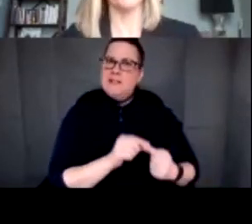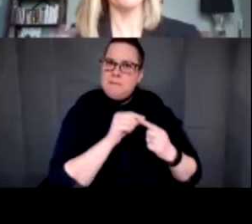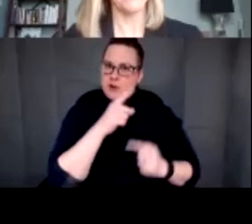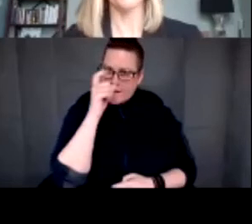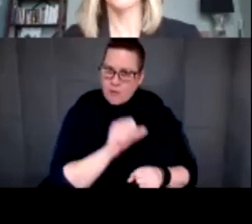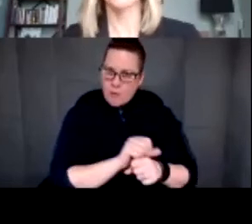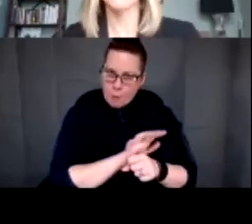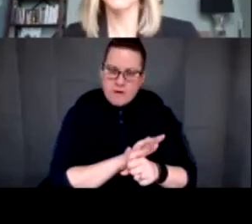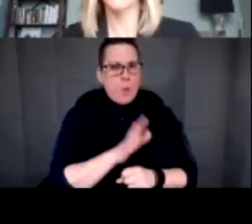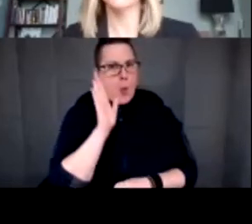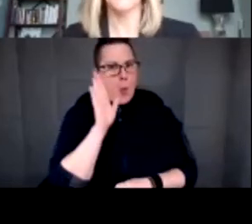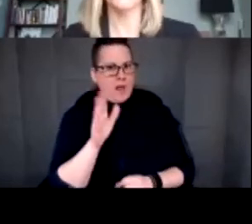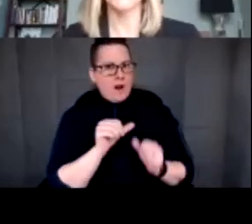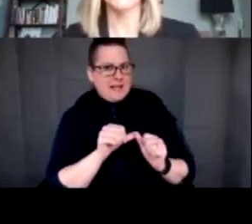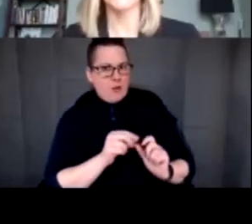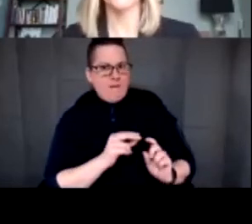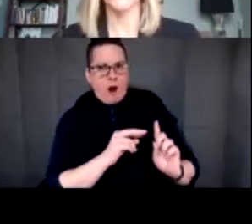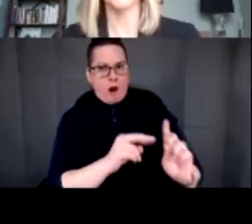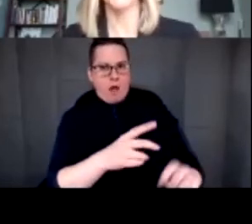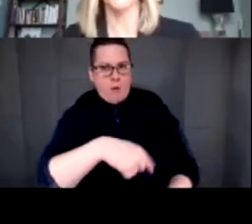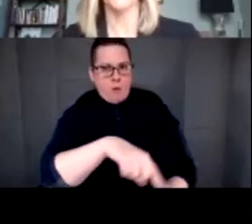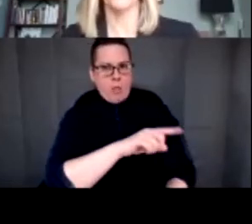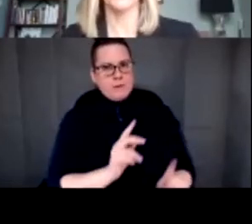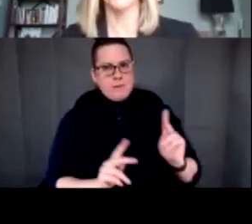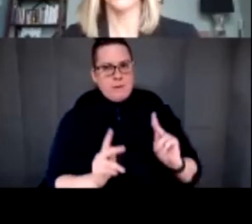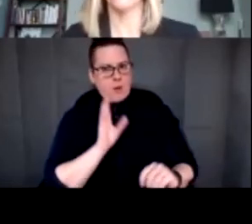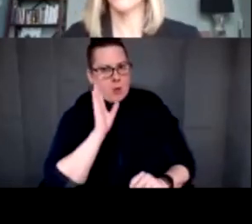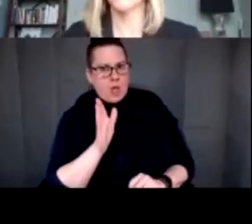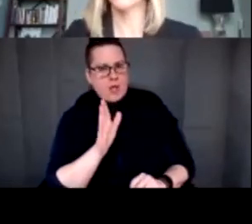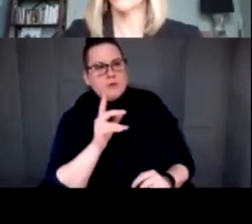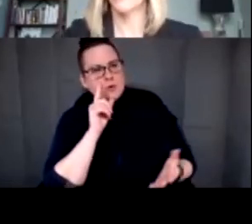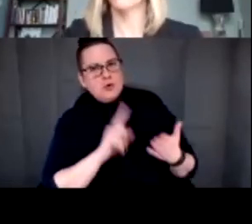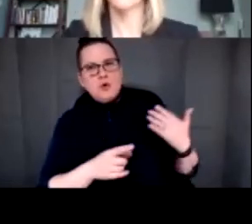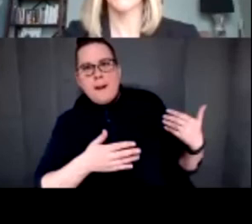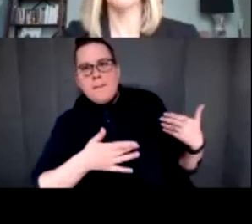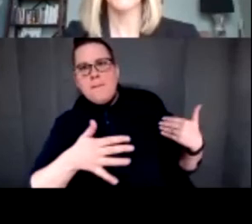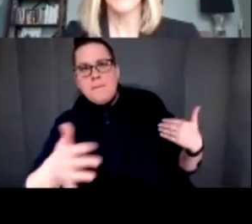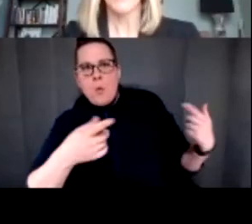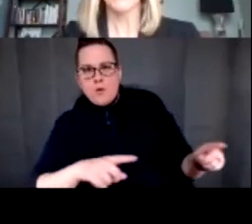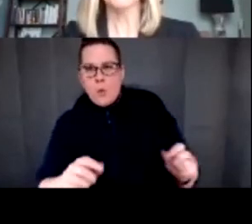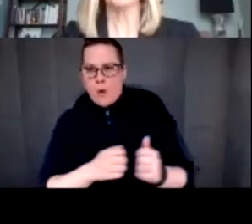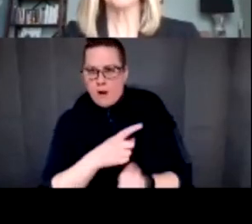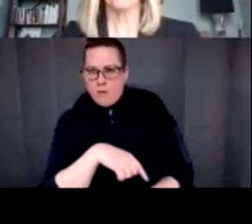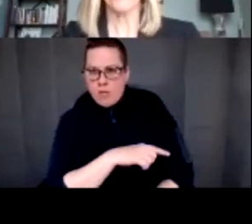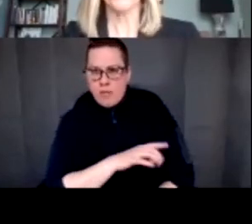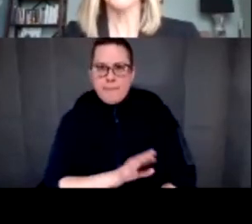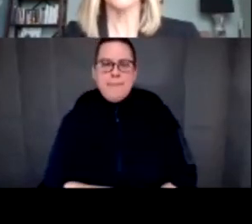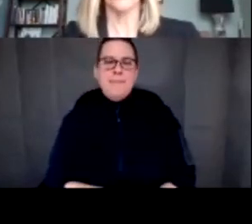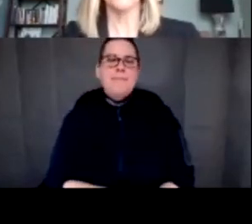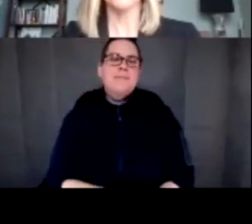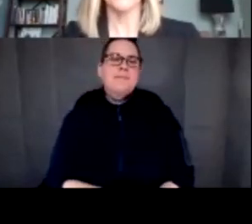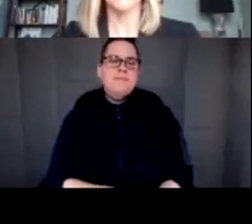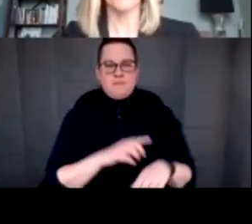we will be continuing to follow these individuals so that we can chart what is going on with them while they're